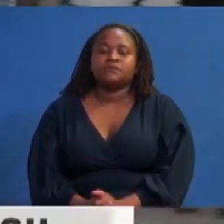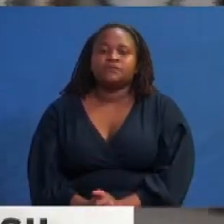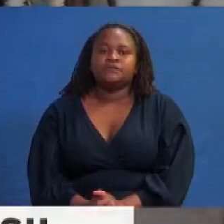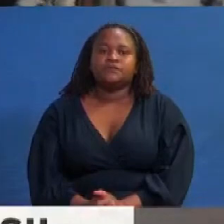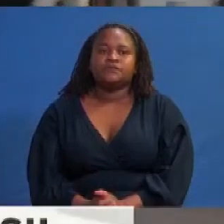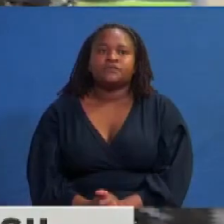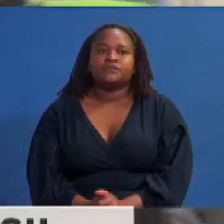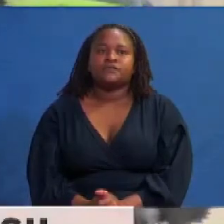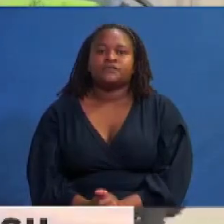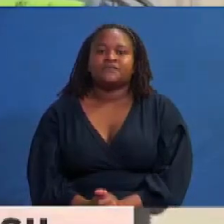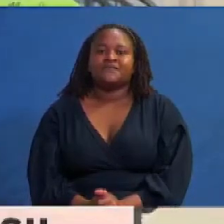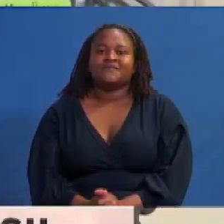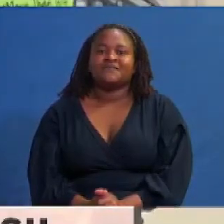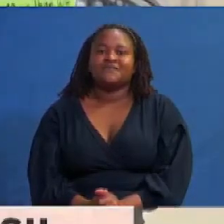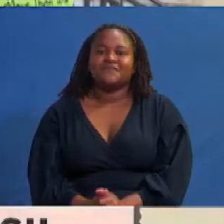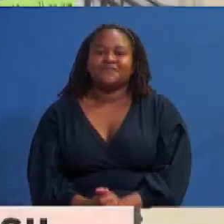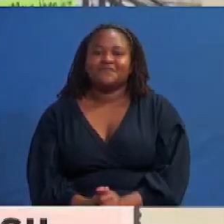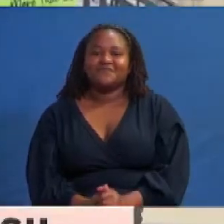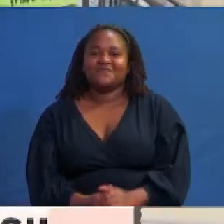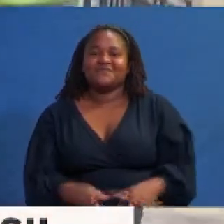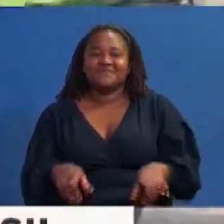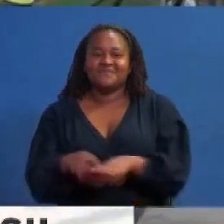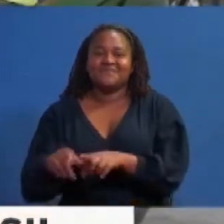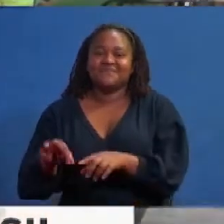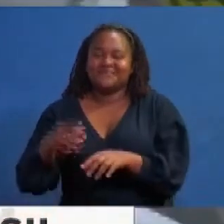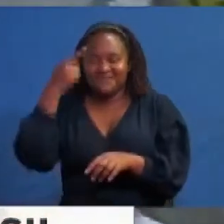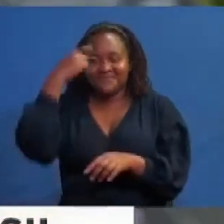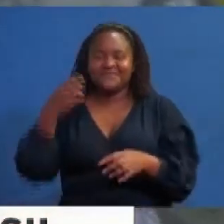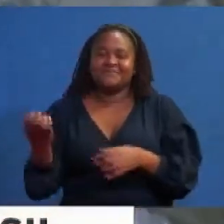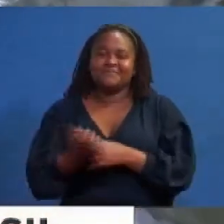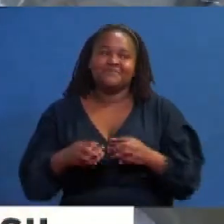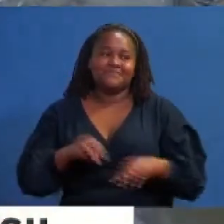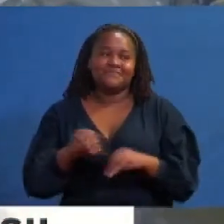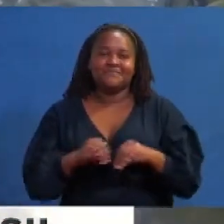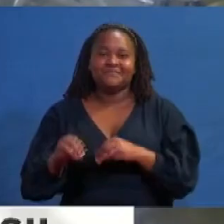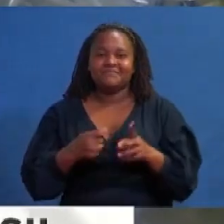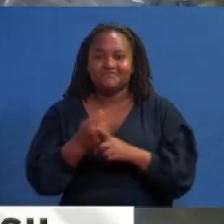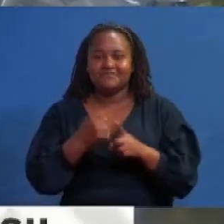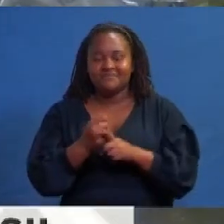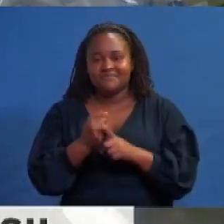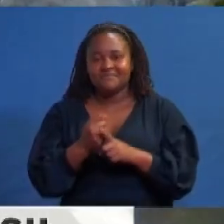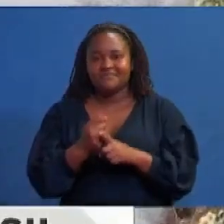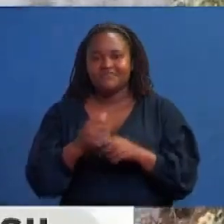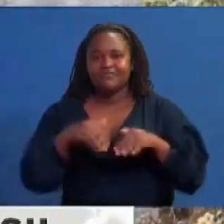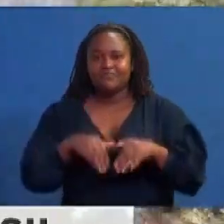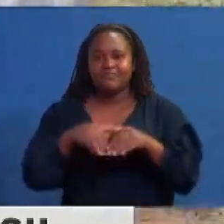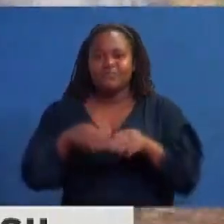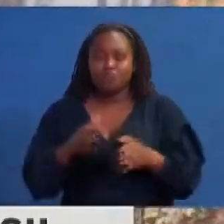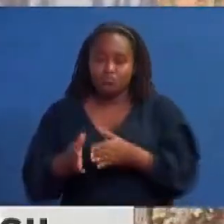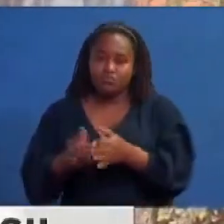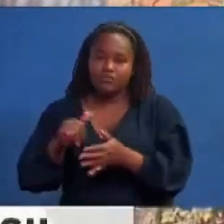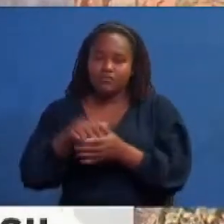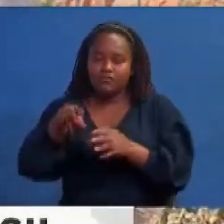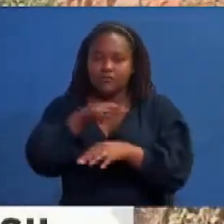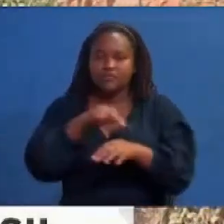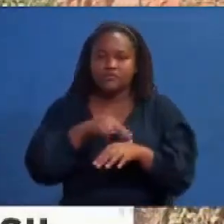Several business owners and traders in Kisii County have been charged for environmental management violations following a sting operation by the